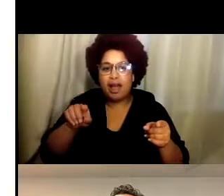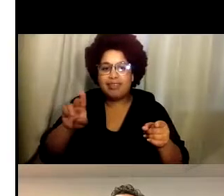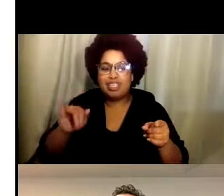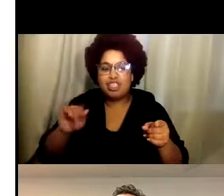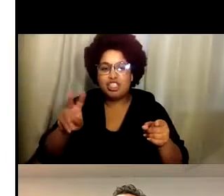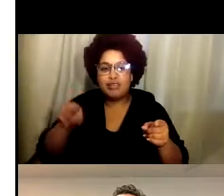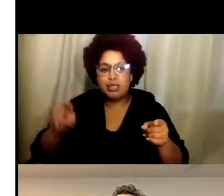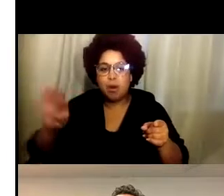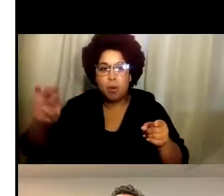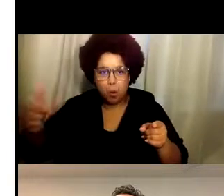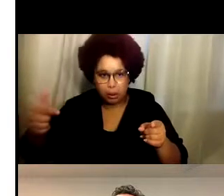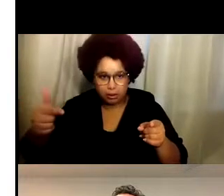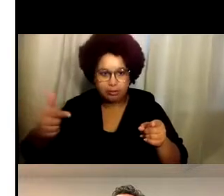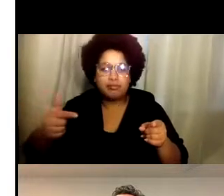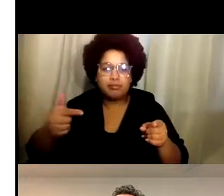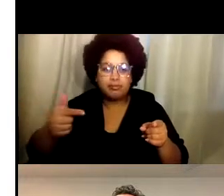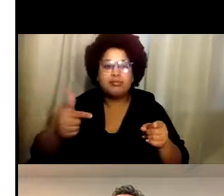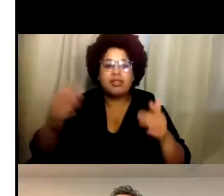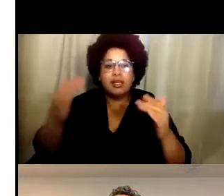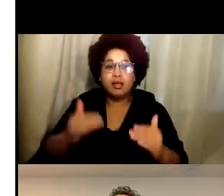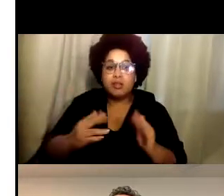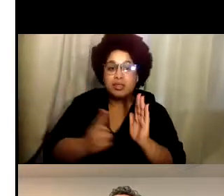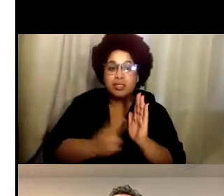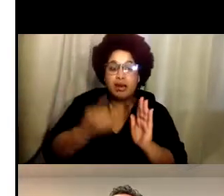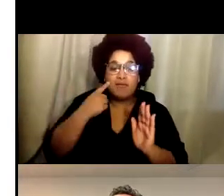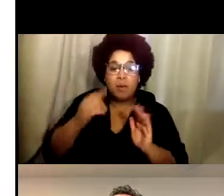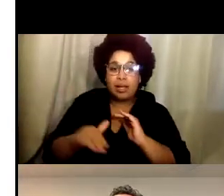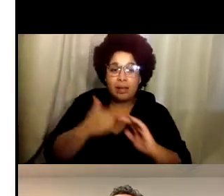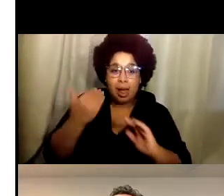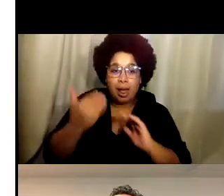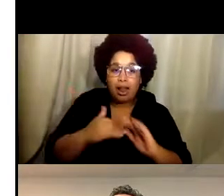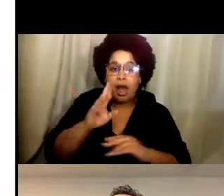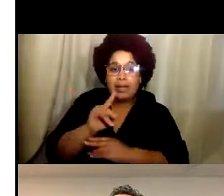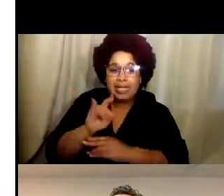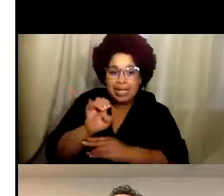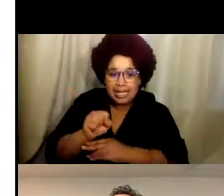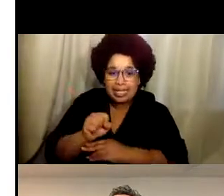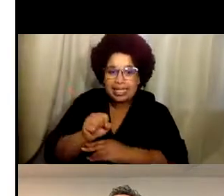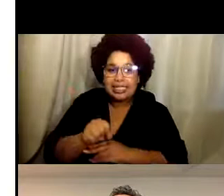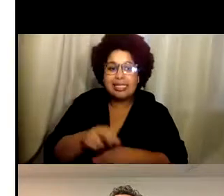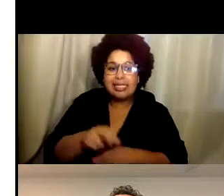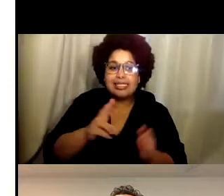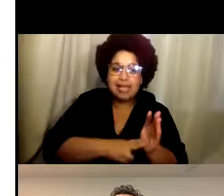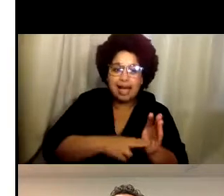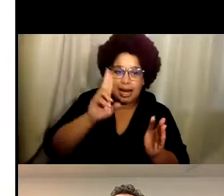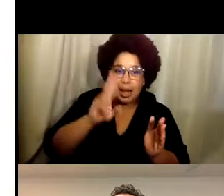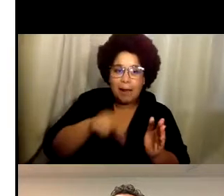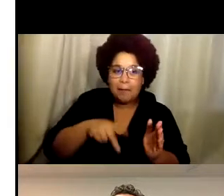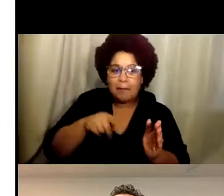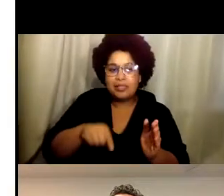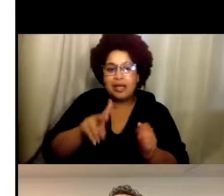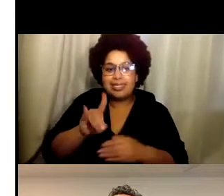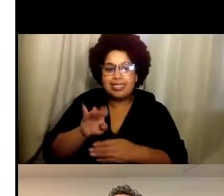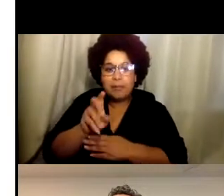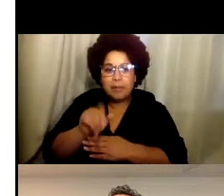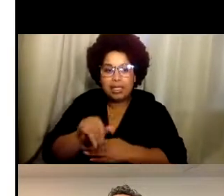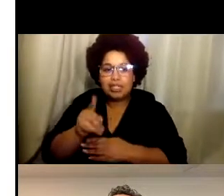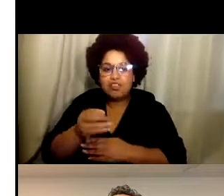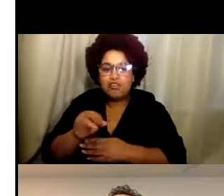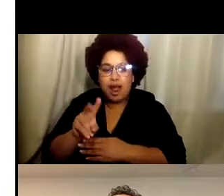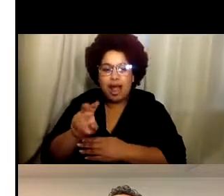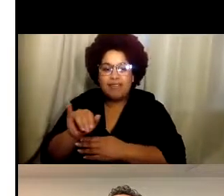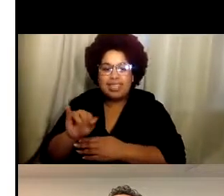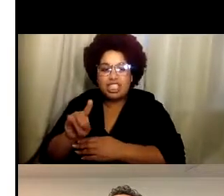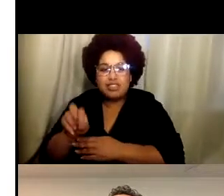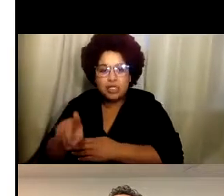disabilitythriveinitiative.org. And you can also sign up for our email updates at the website and request technical assistance